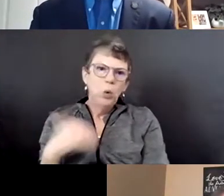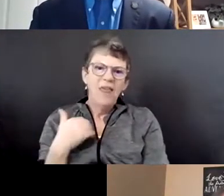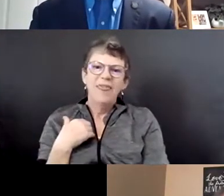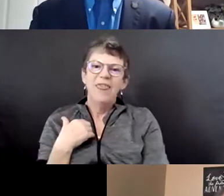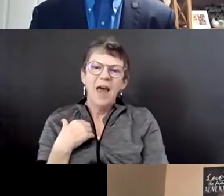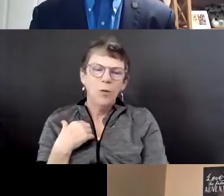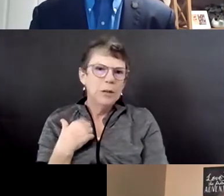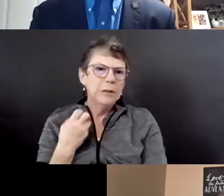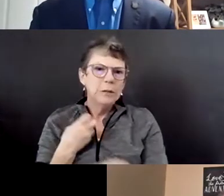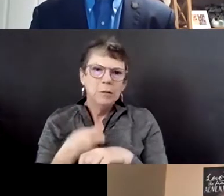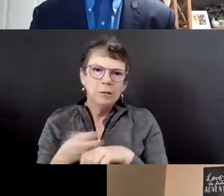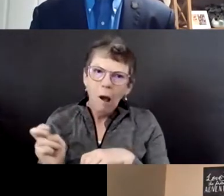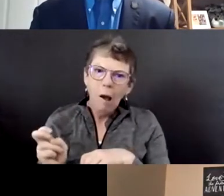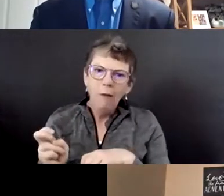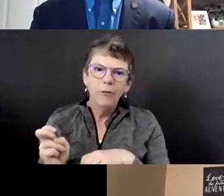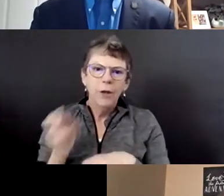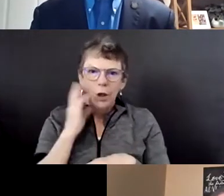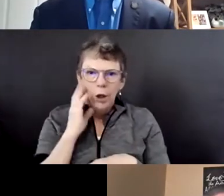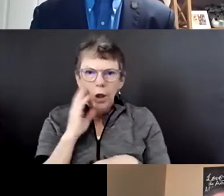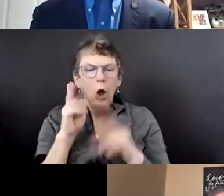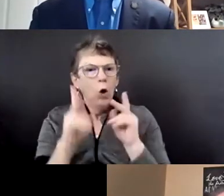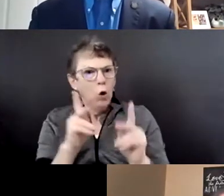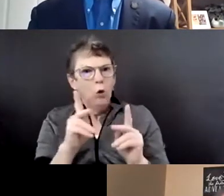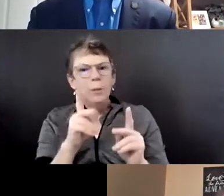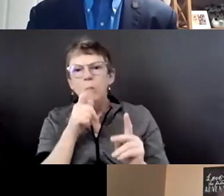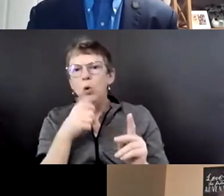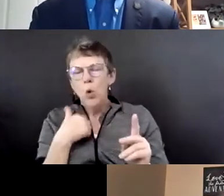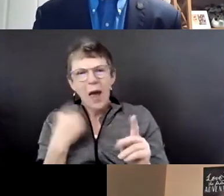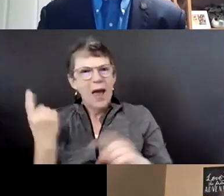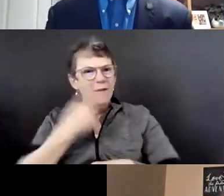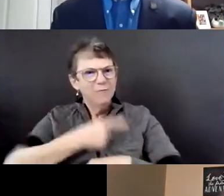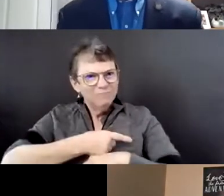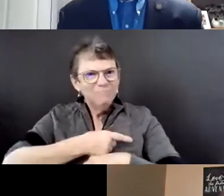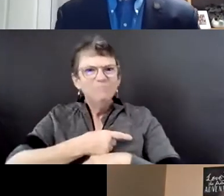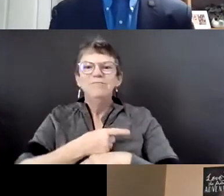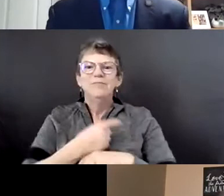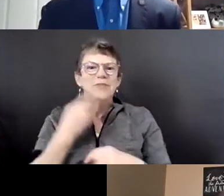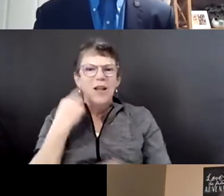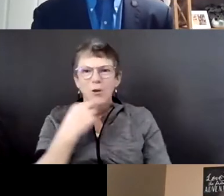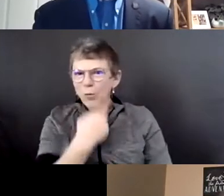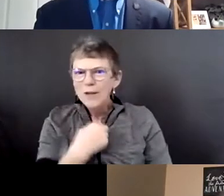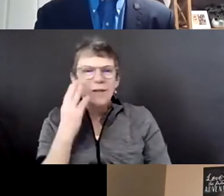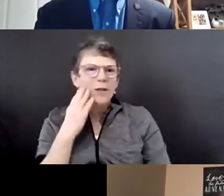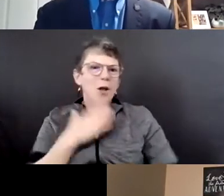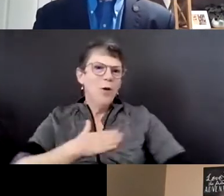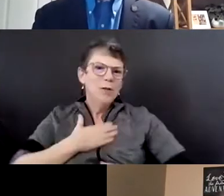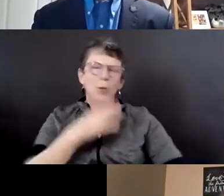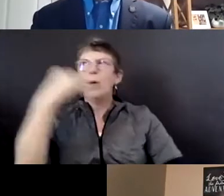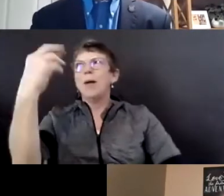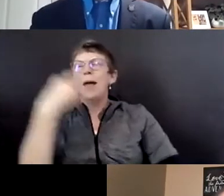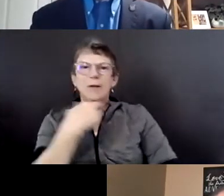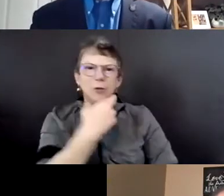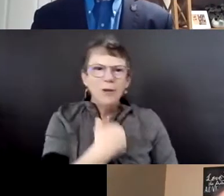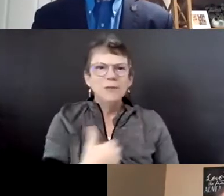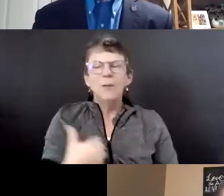day services, who really enjoyed coming to the Elmore Center, going out, going to restaurants, having the same sort